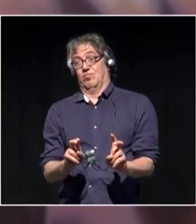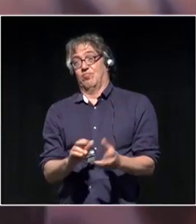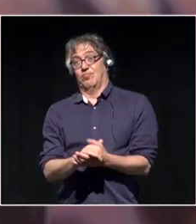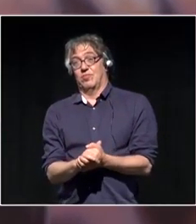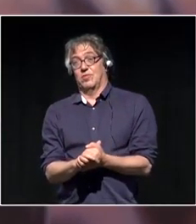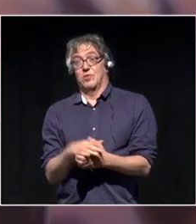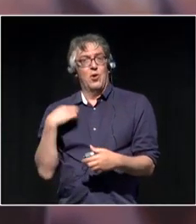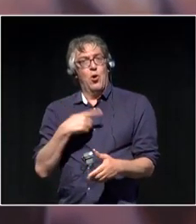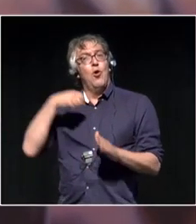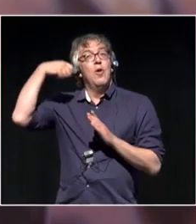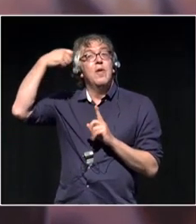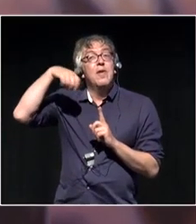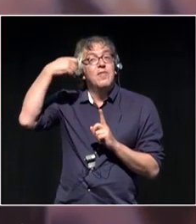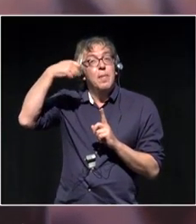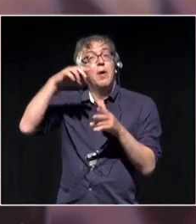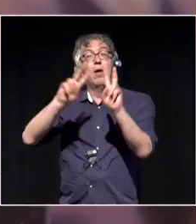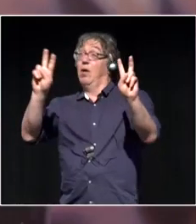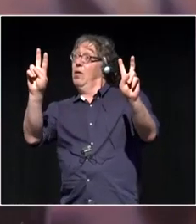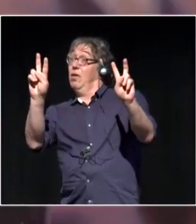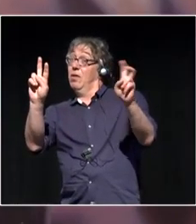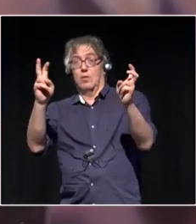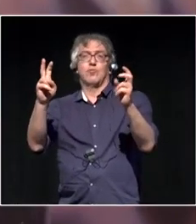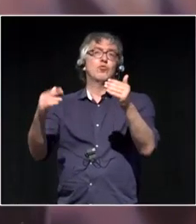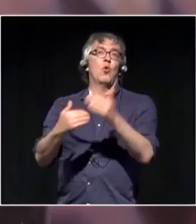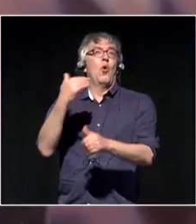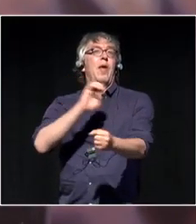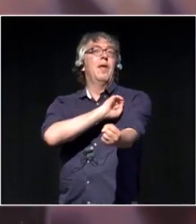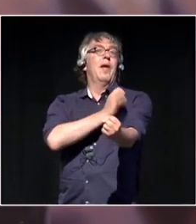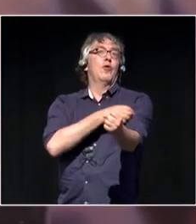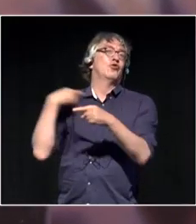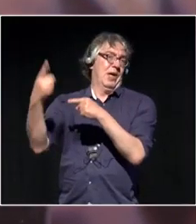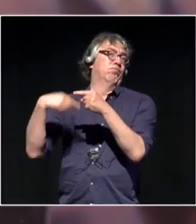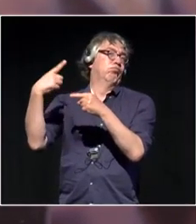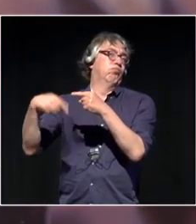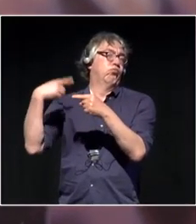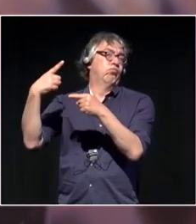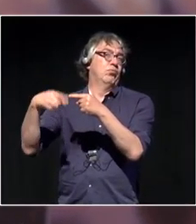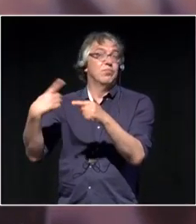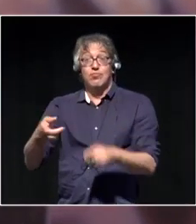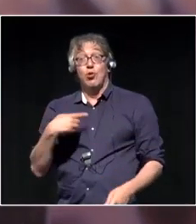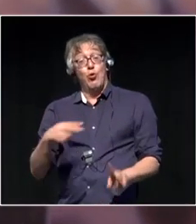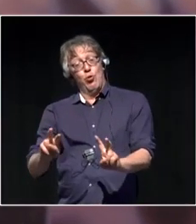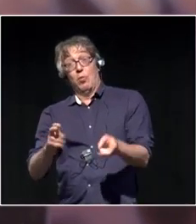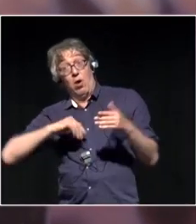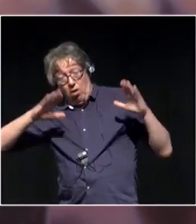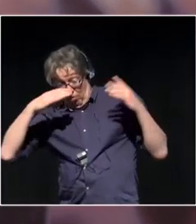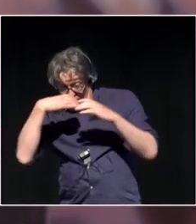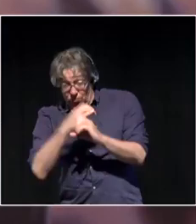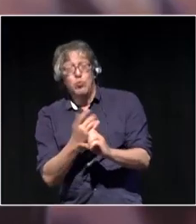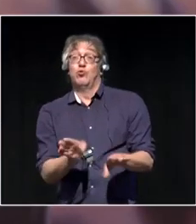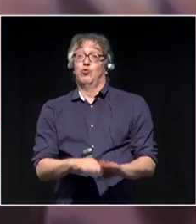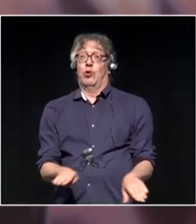especially renewable energy. This topic deals with children who live in a village where there's no